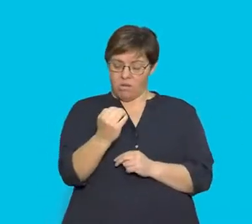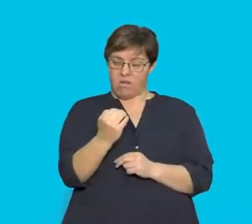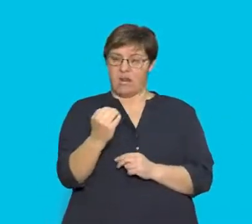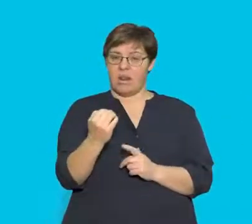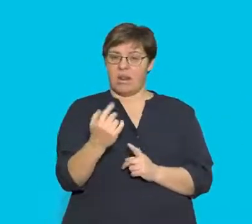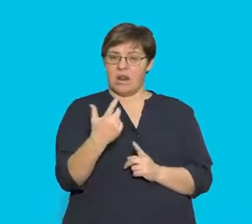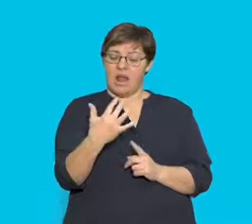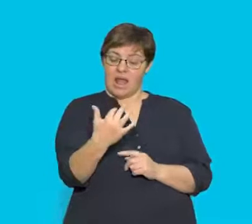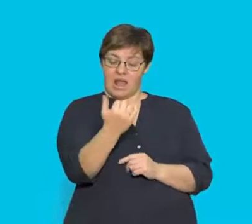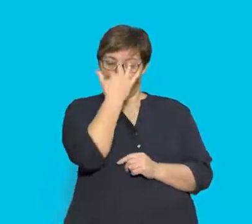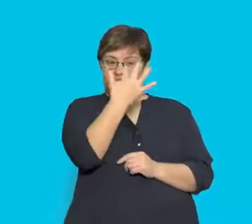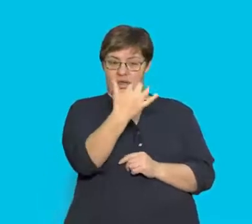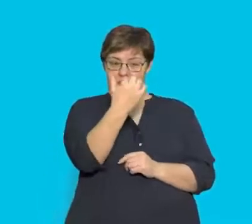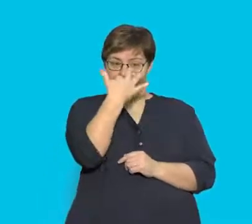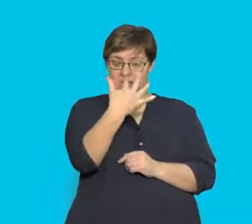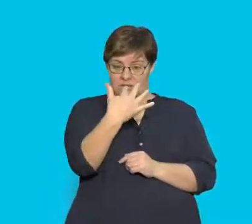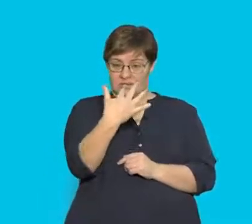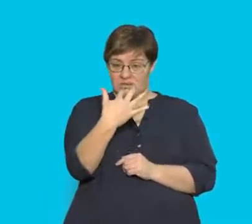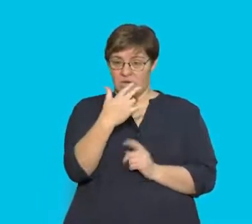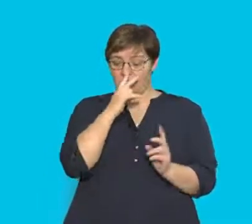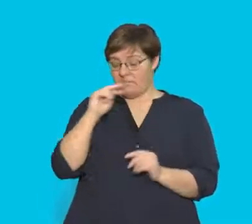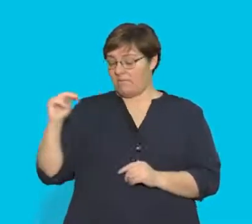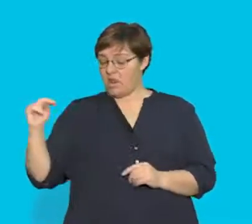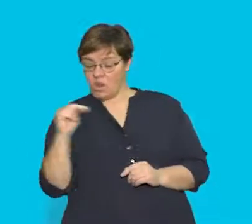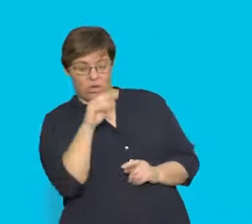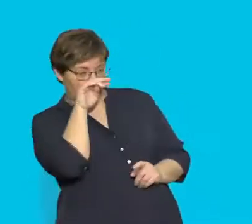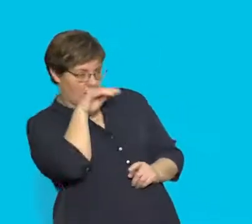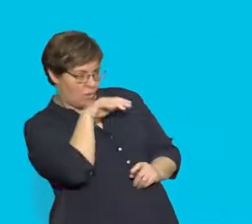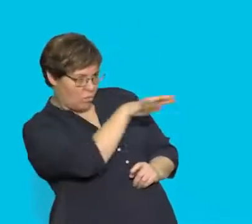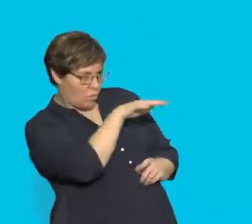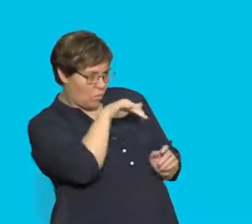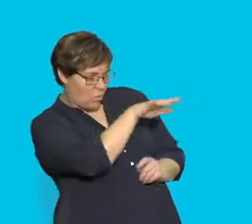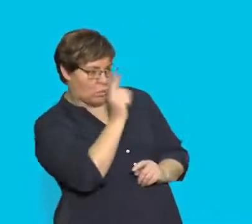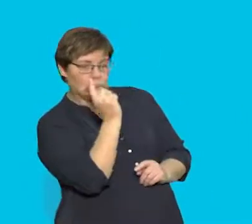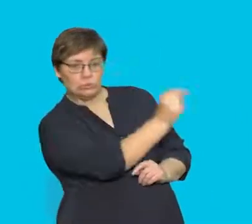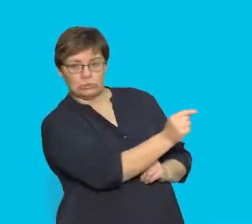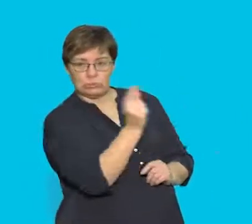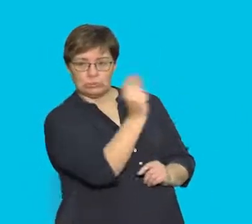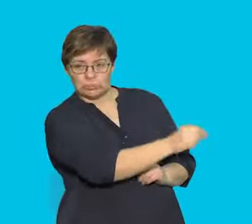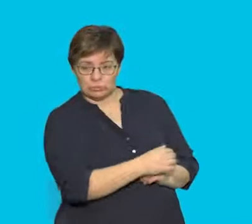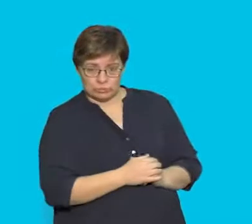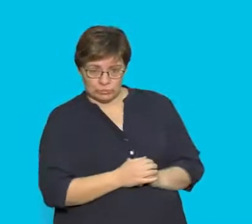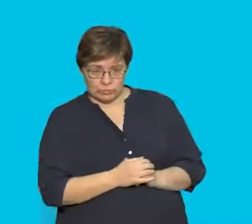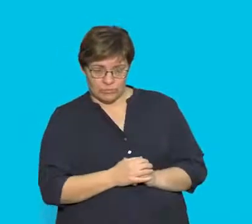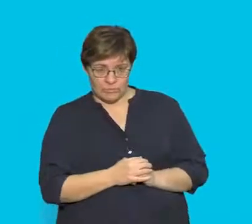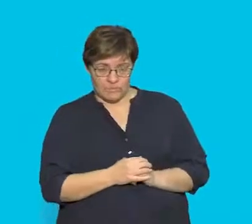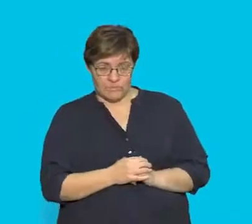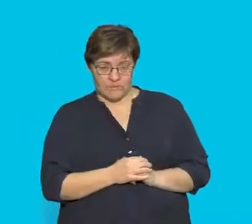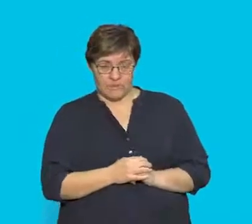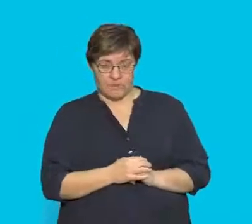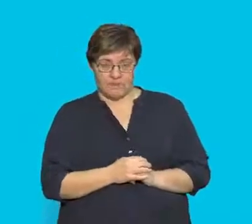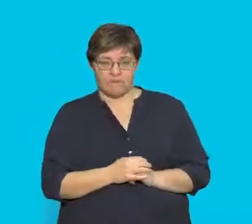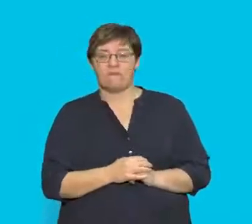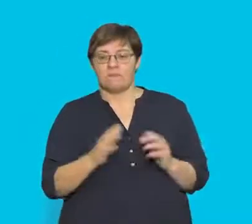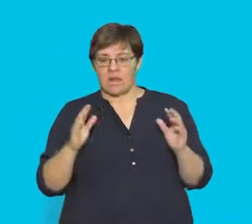coming out. That's why we've got those ones. And over here, if we look over here with the eye, we'll see the field lines are all going